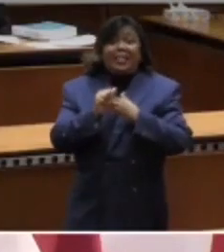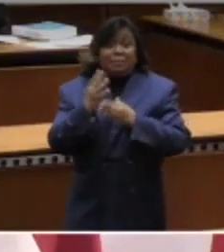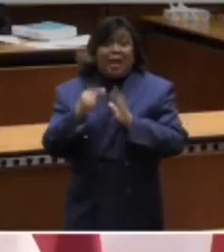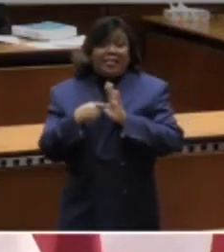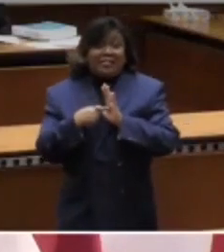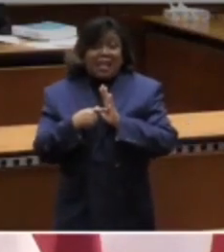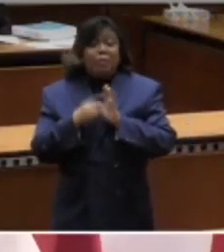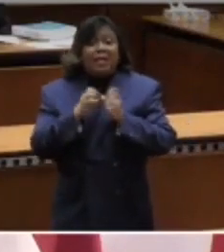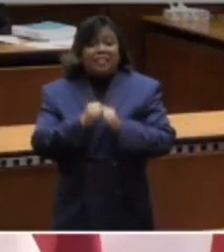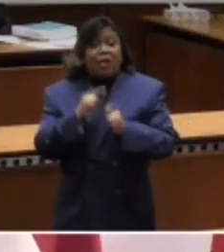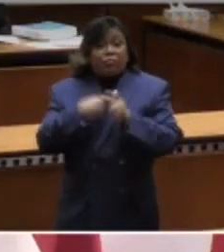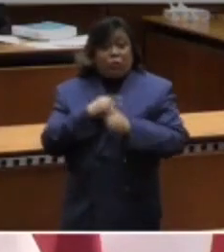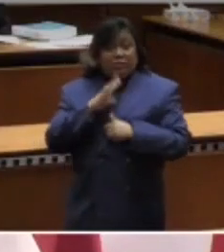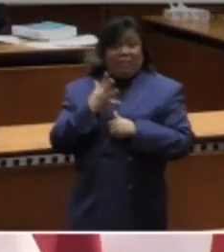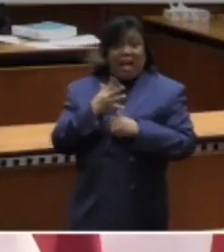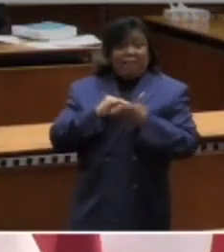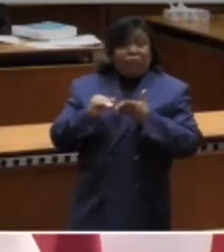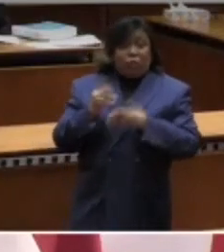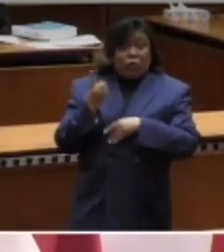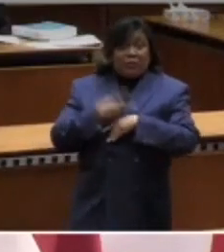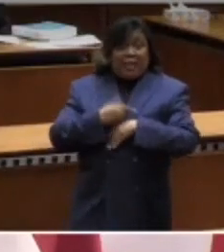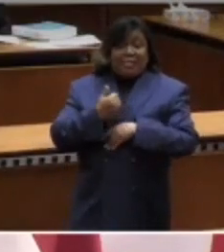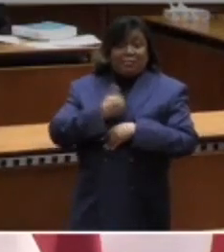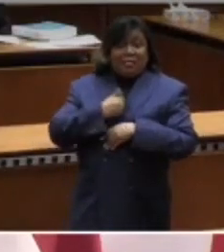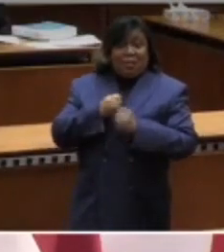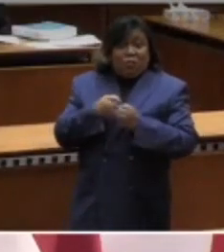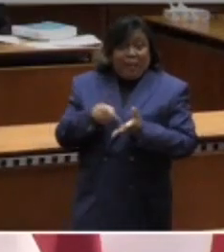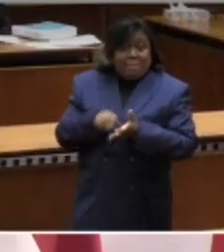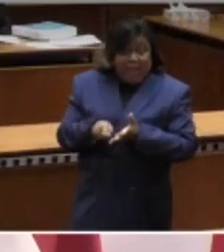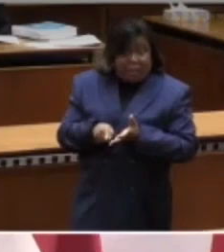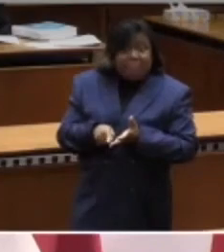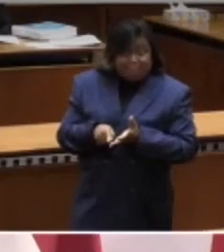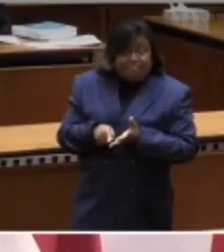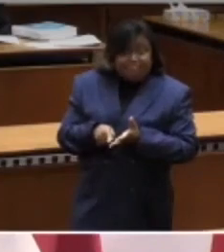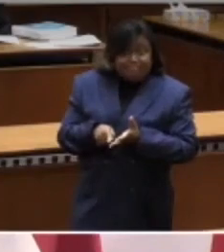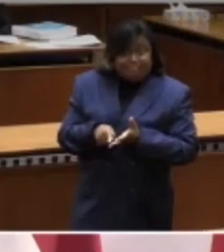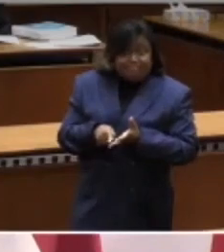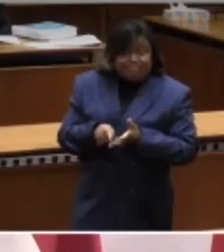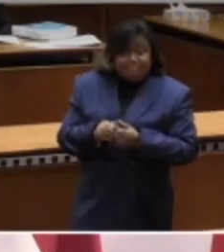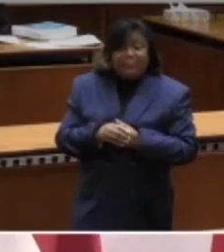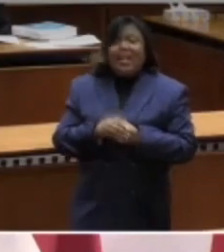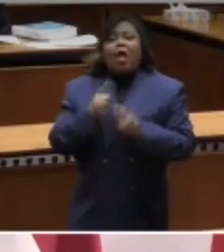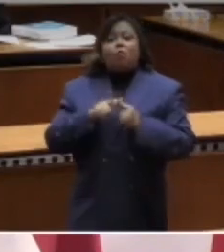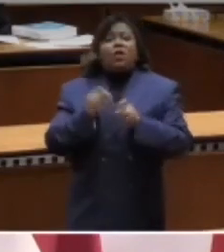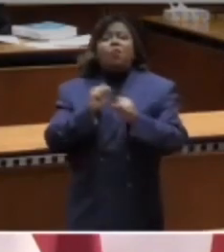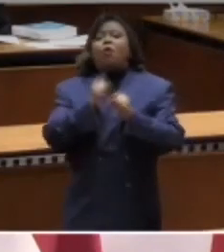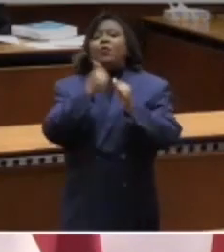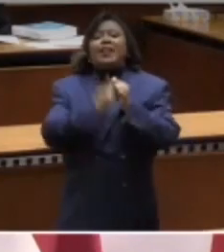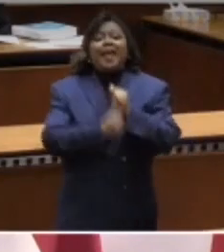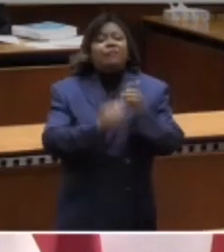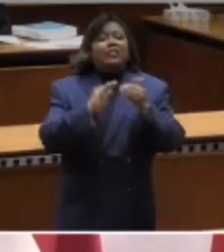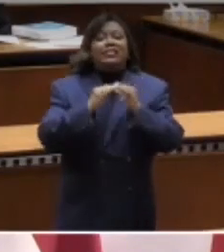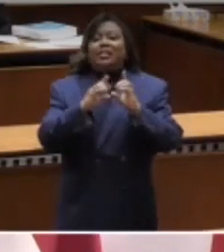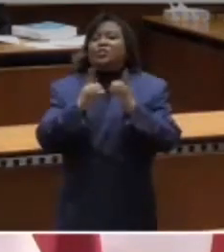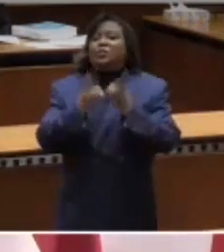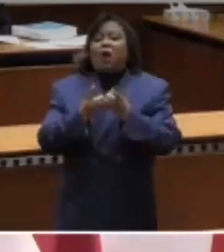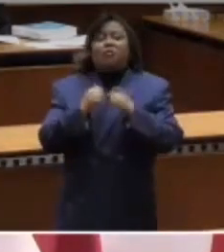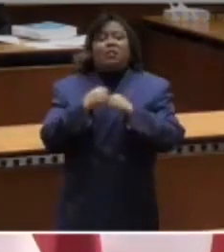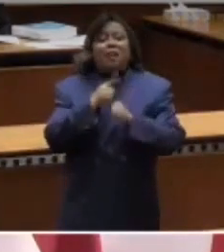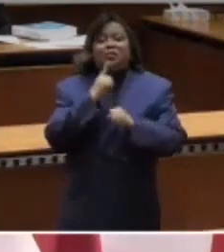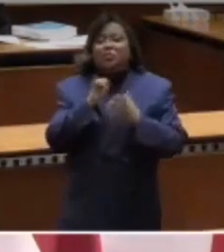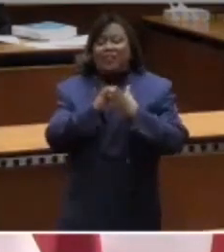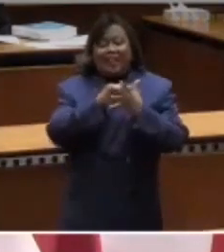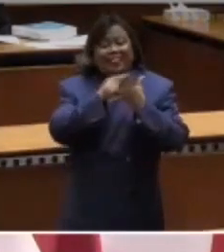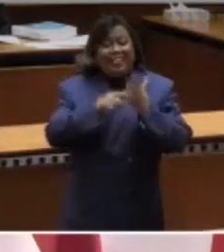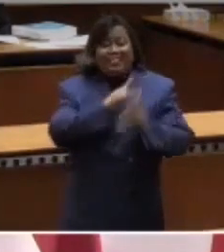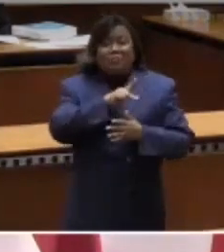example and take those 5 furlough days myself. And we have worked with every city department to make sure